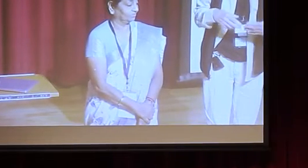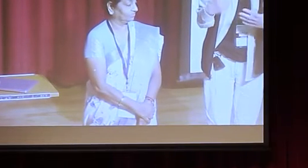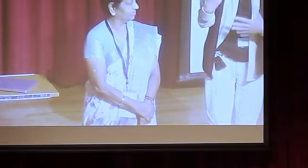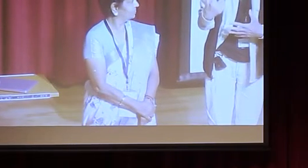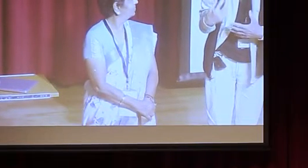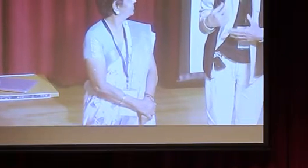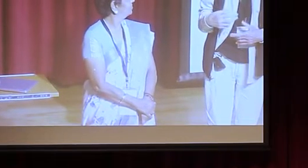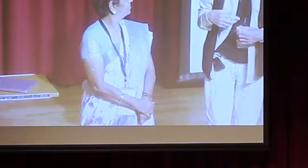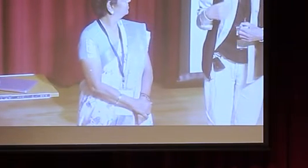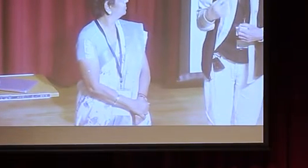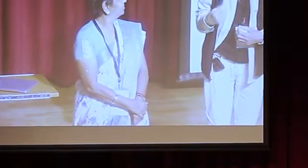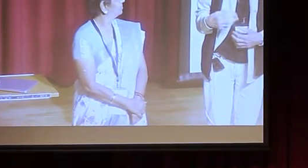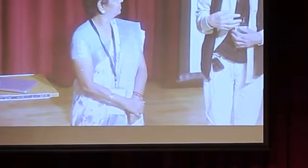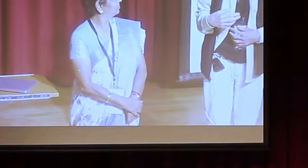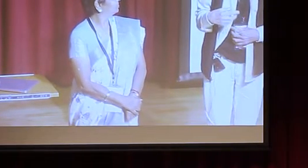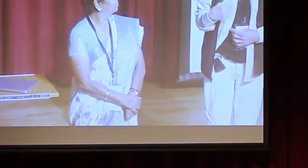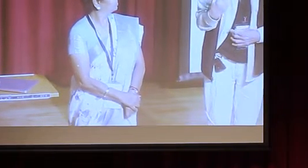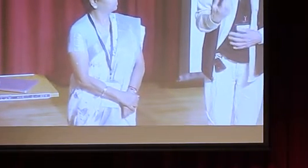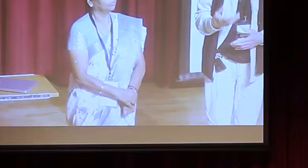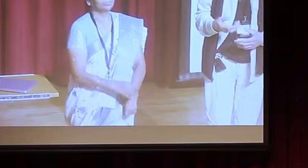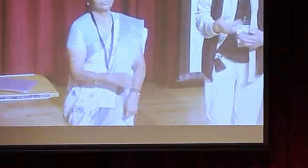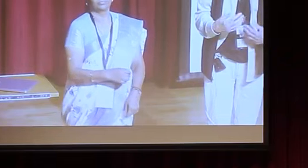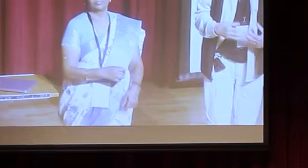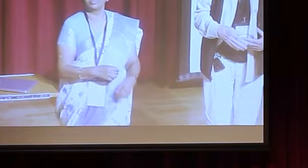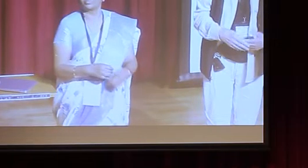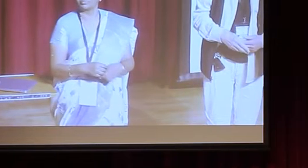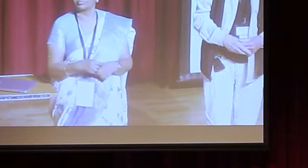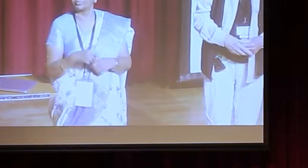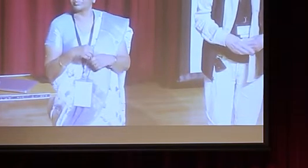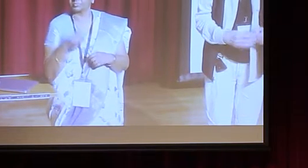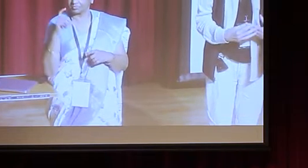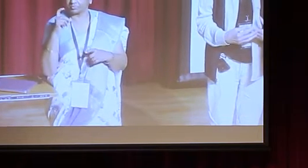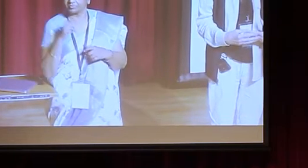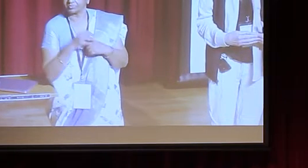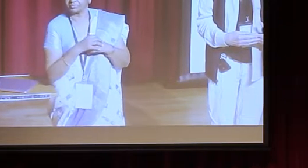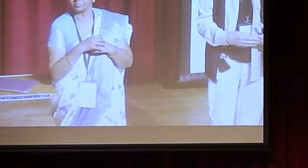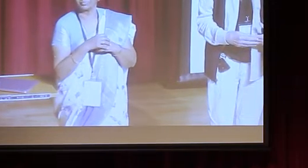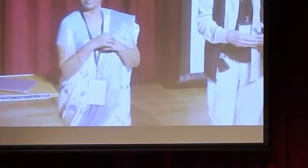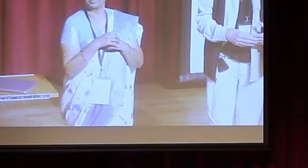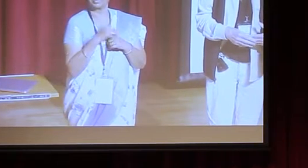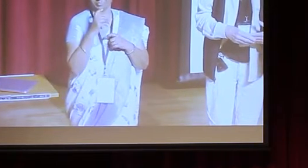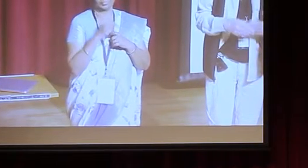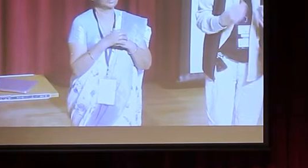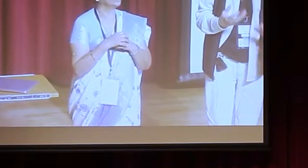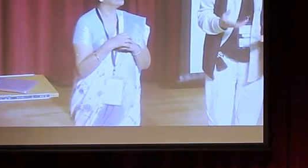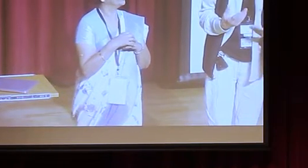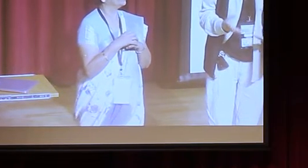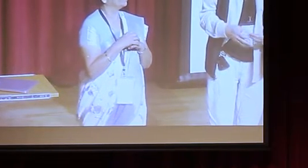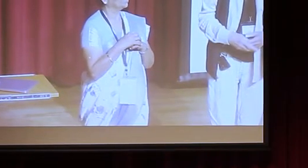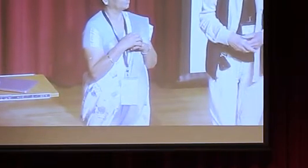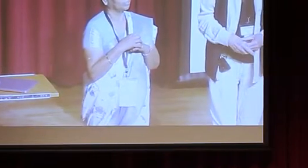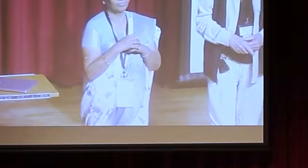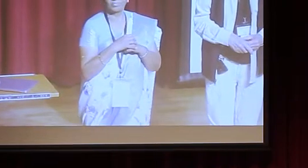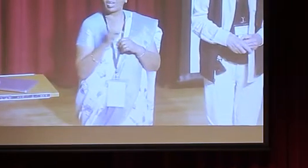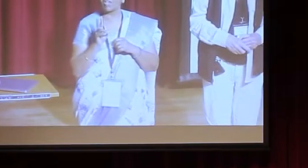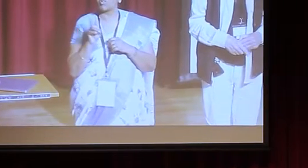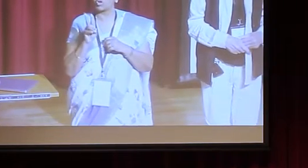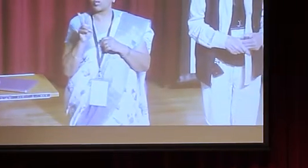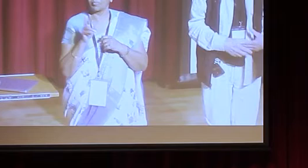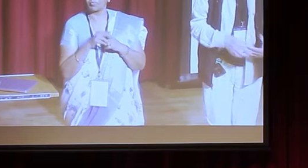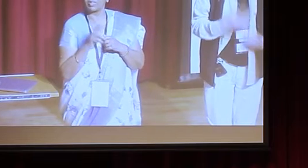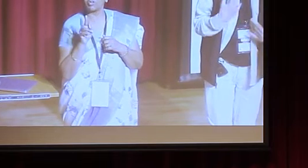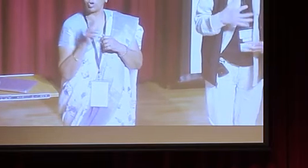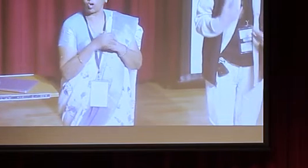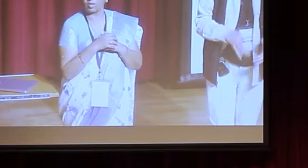that this will be a video played with my recording made earlier, anticipating that it will happen. I,